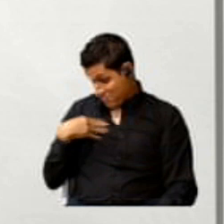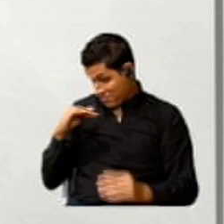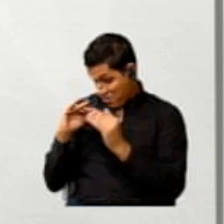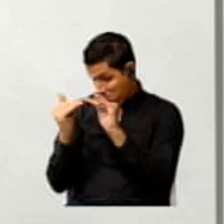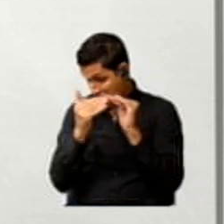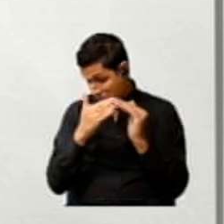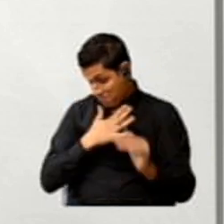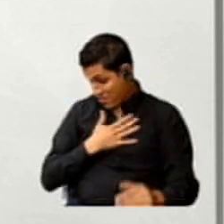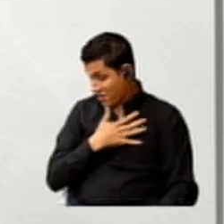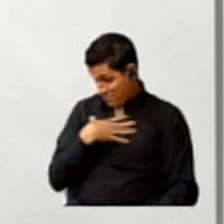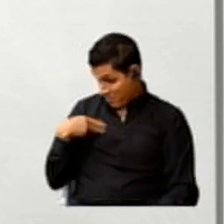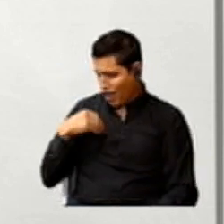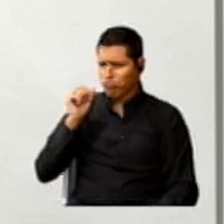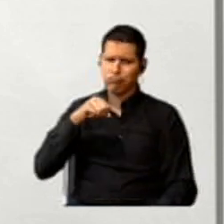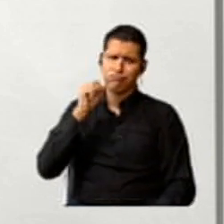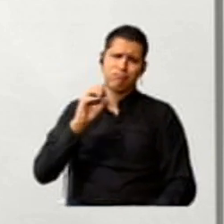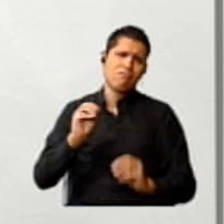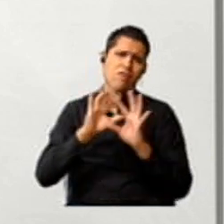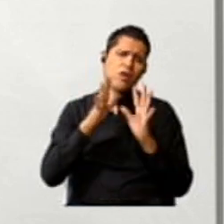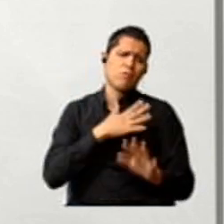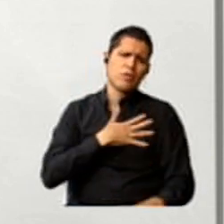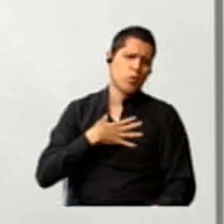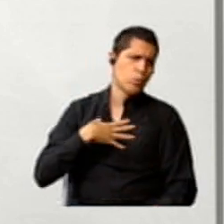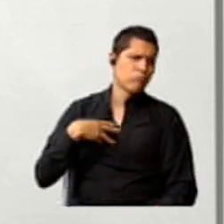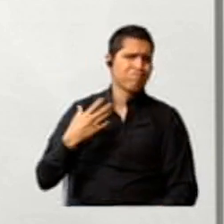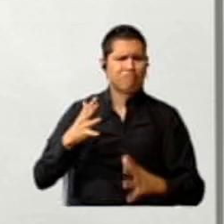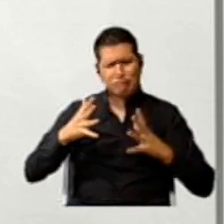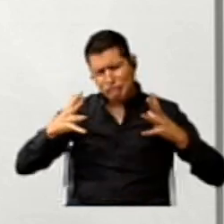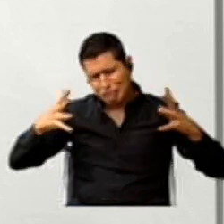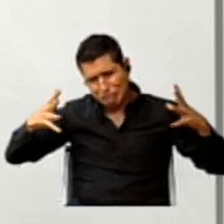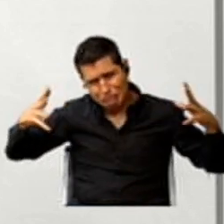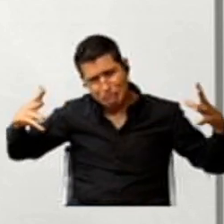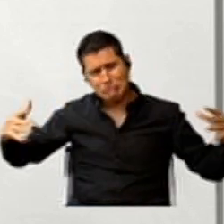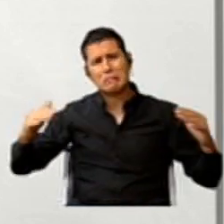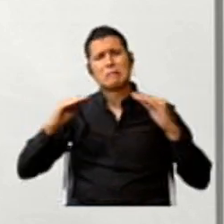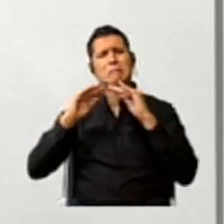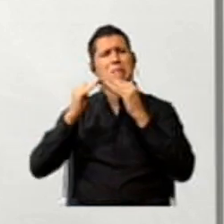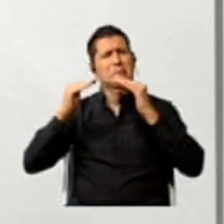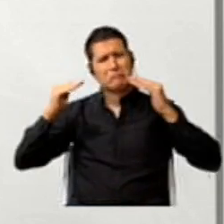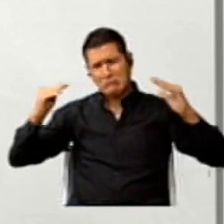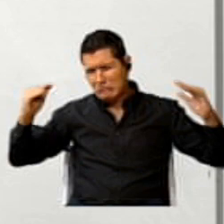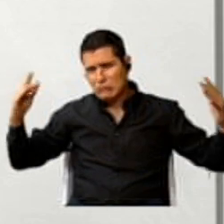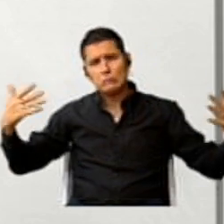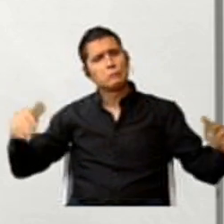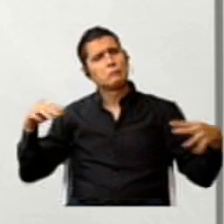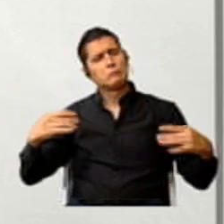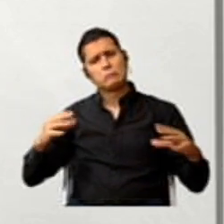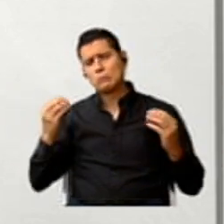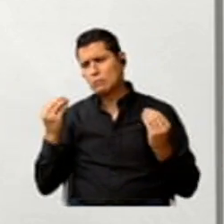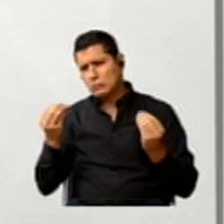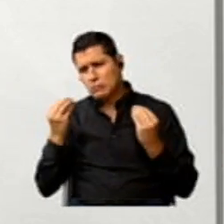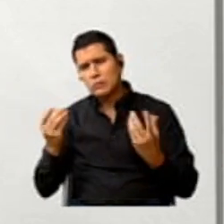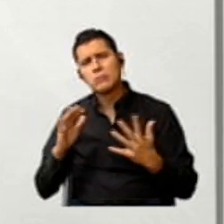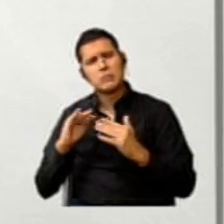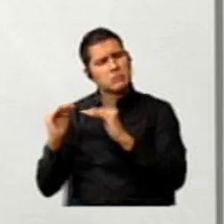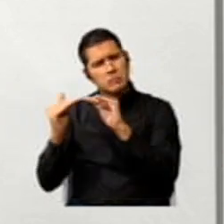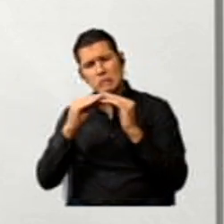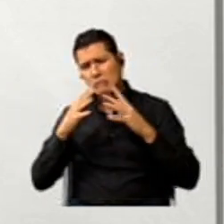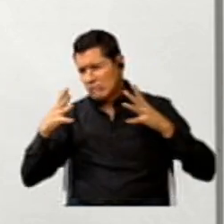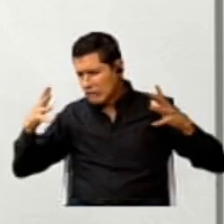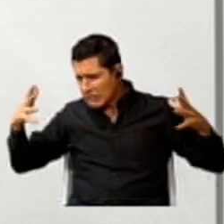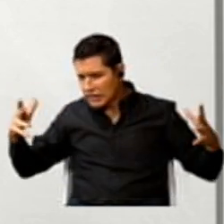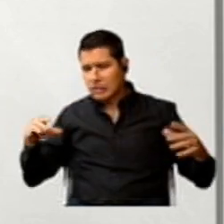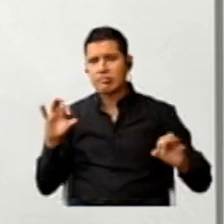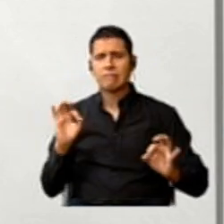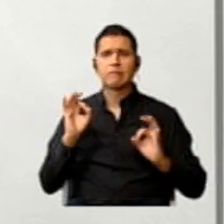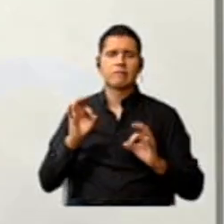Oh, yes, teacher. Very big community, yes? It's a very big